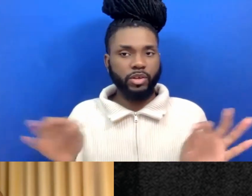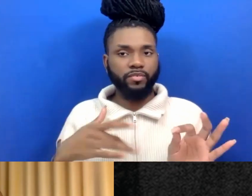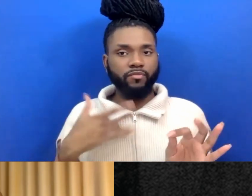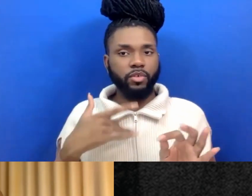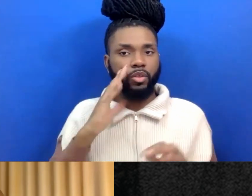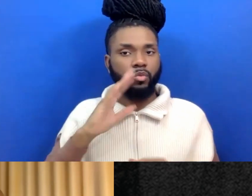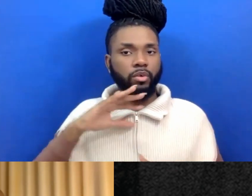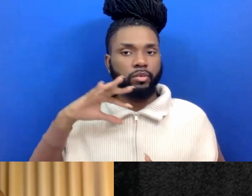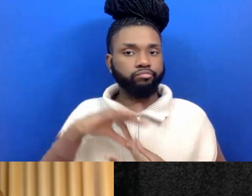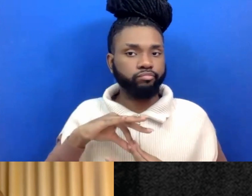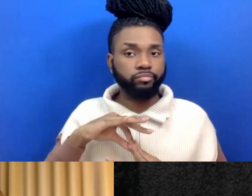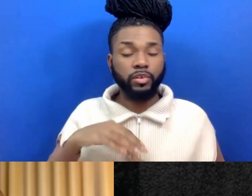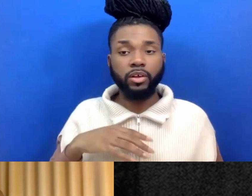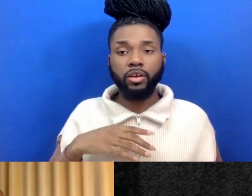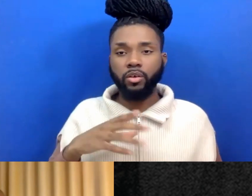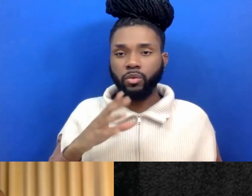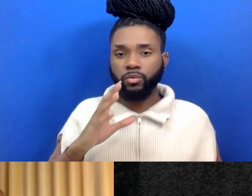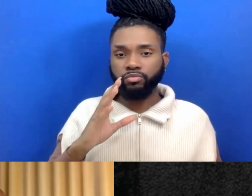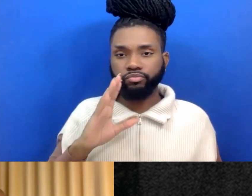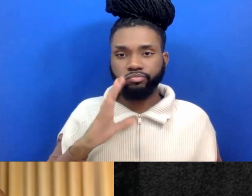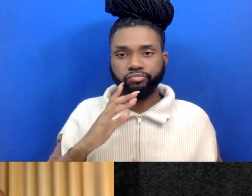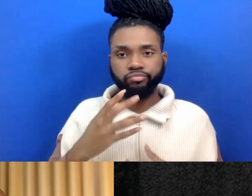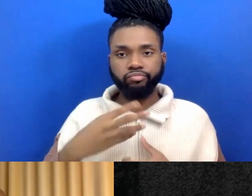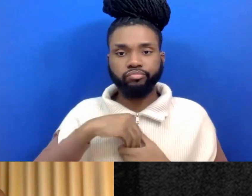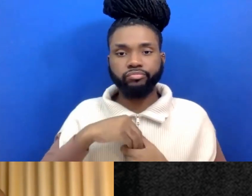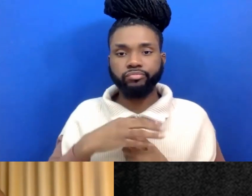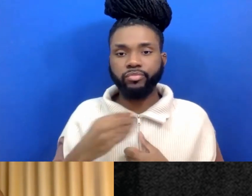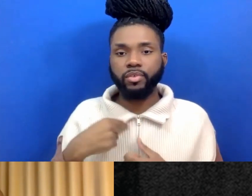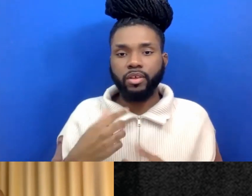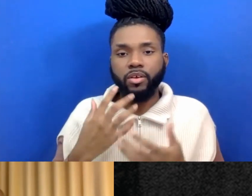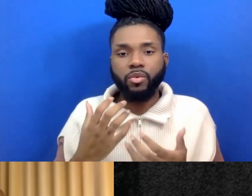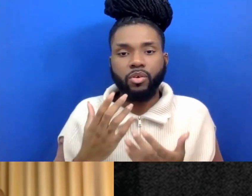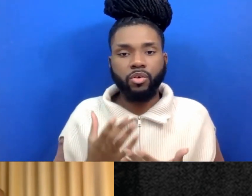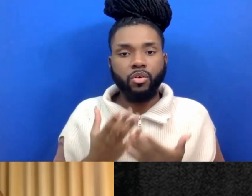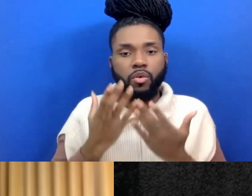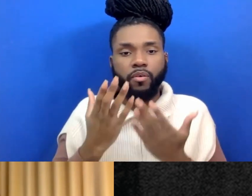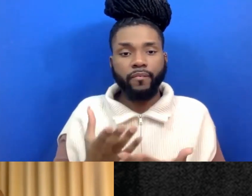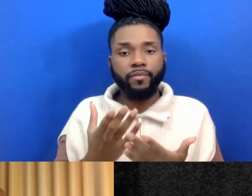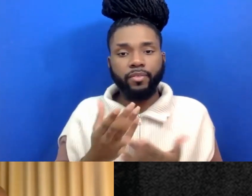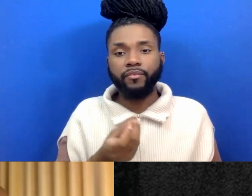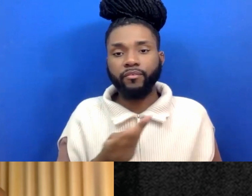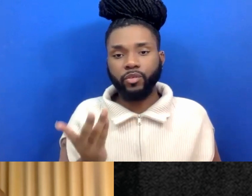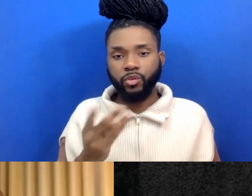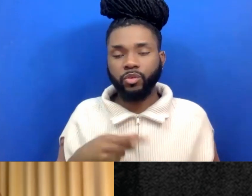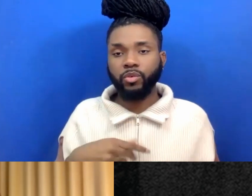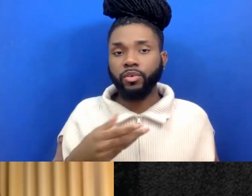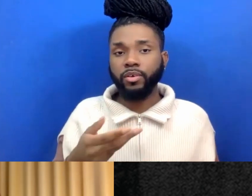register and resonate. And I wanted to offer a few: